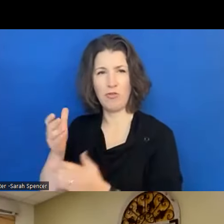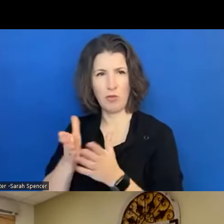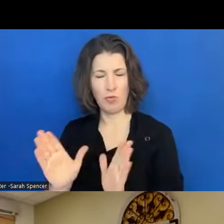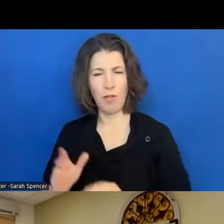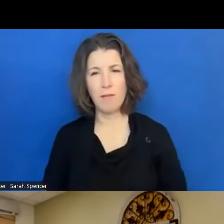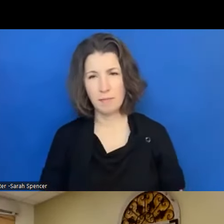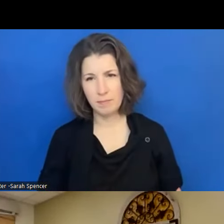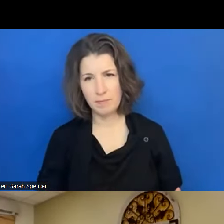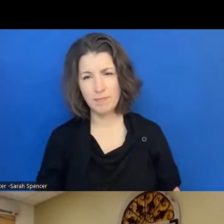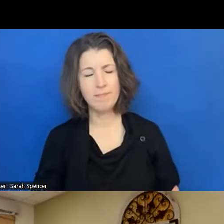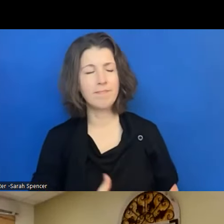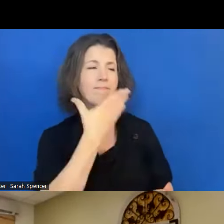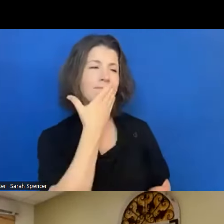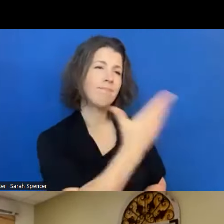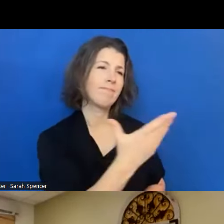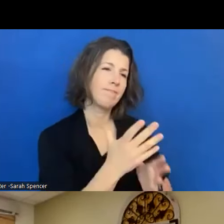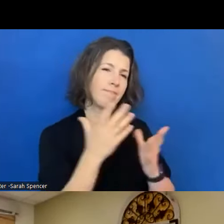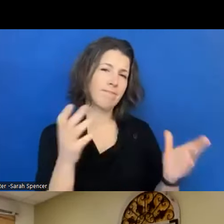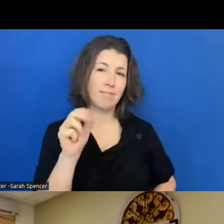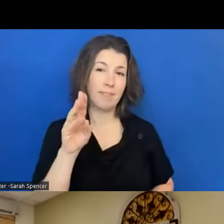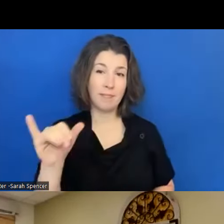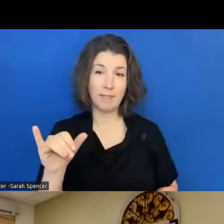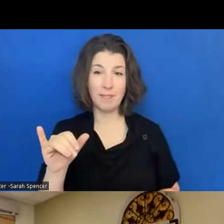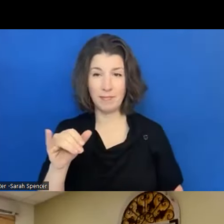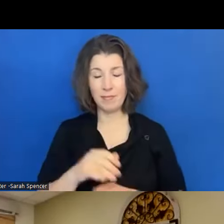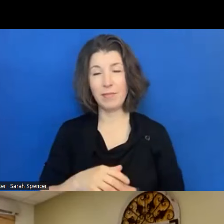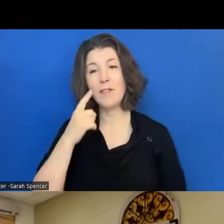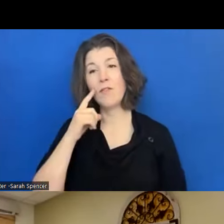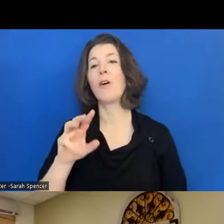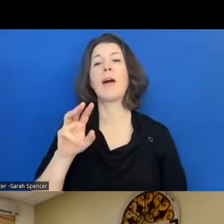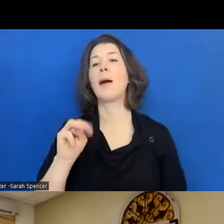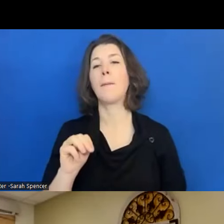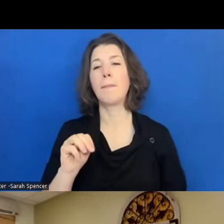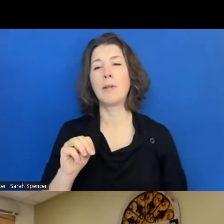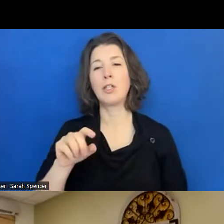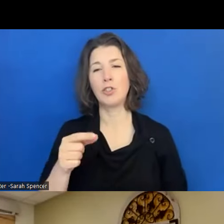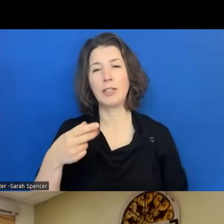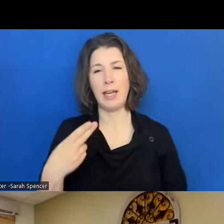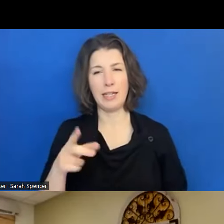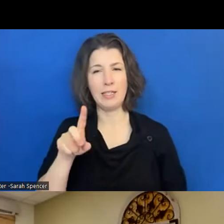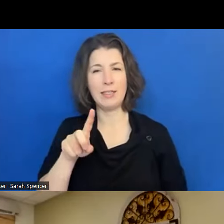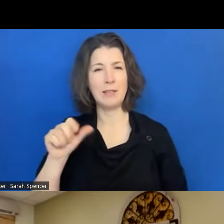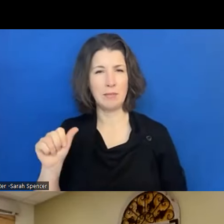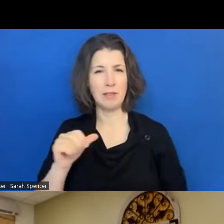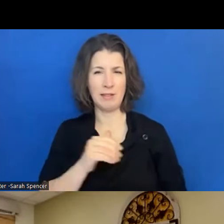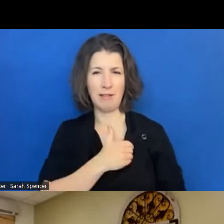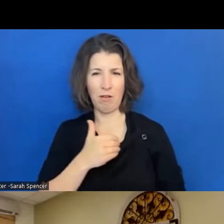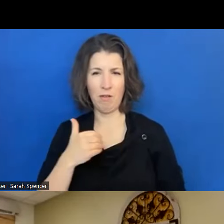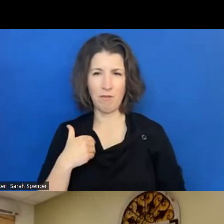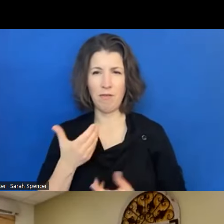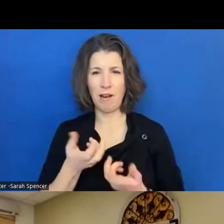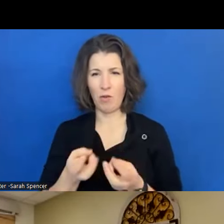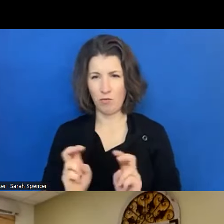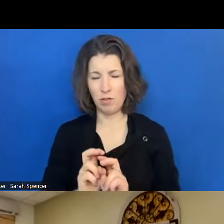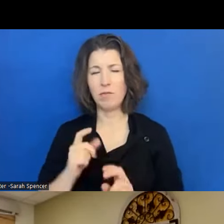Thank you so much, Amy. On behalf of the MGH Disability Awareness Council, I would like to thank you